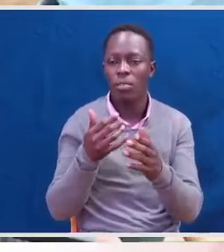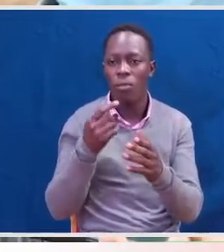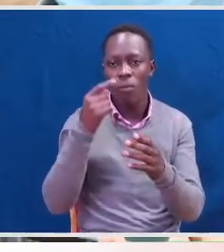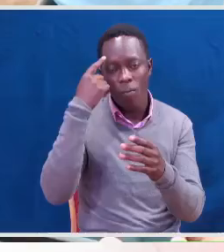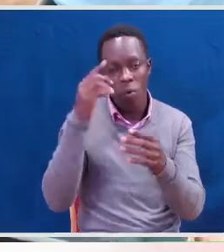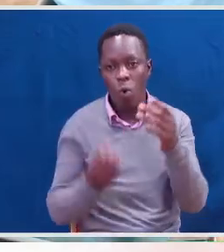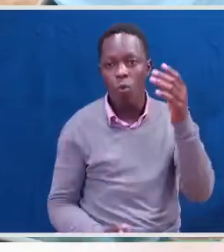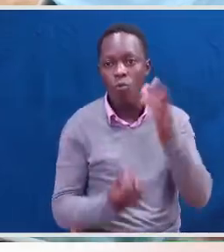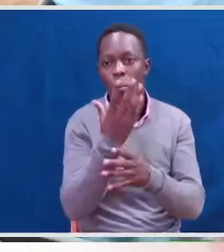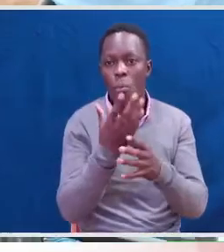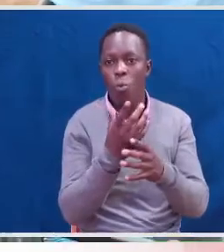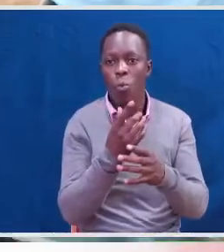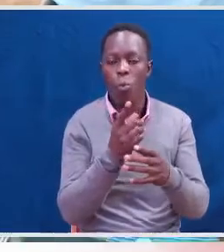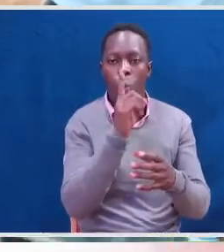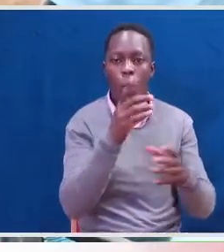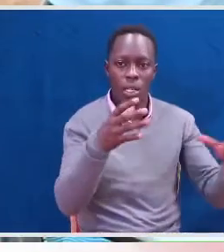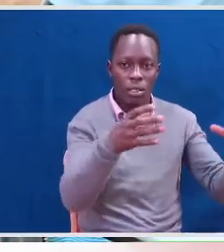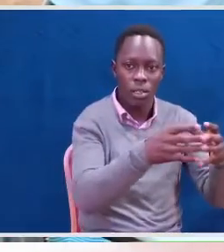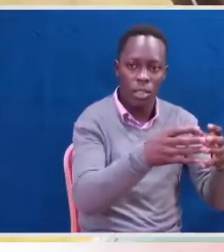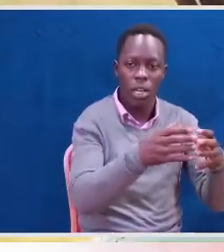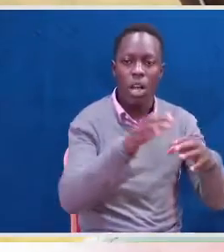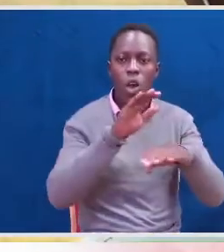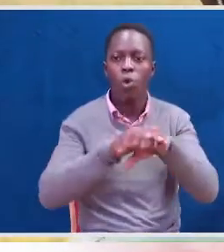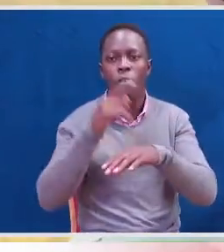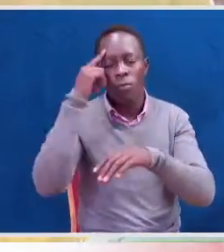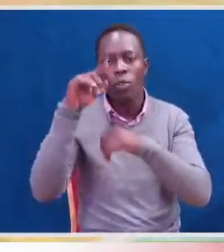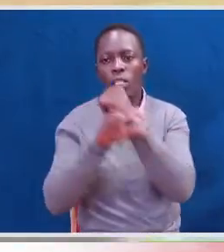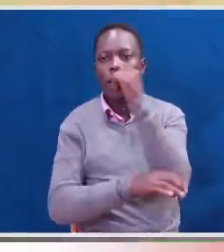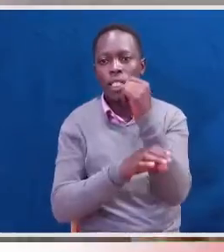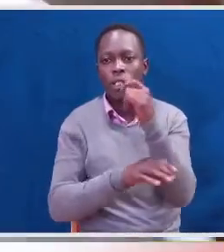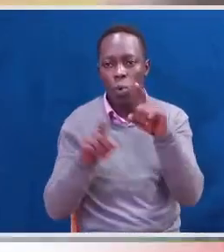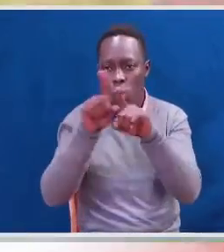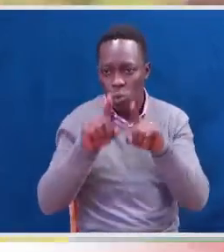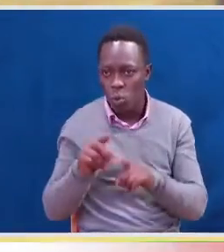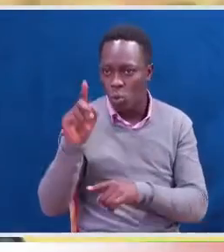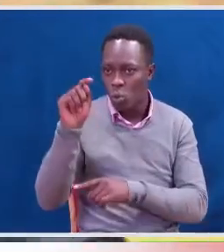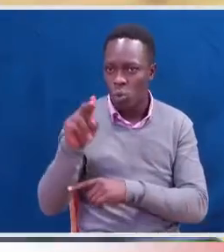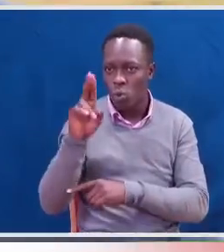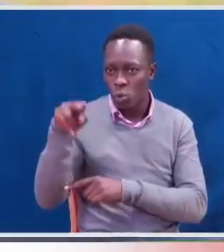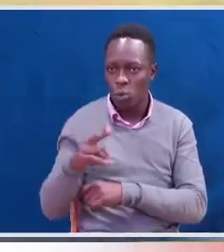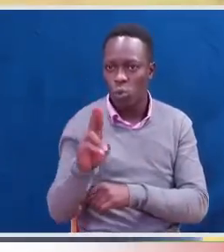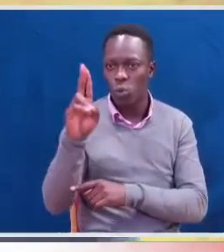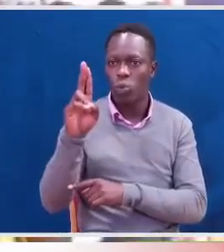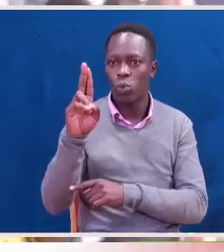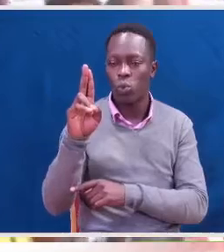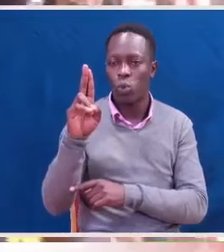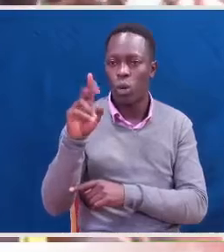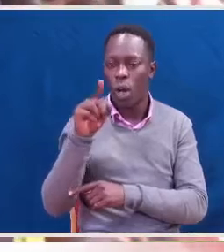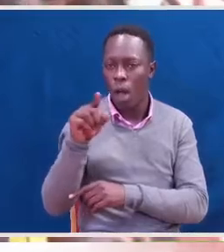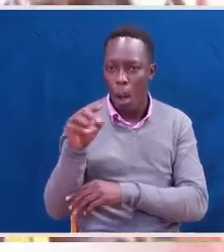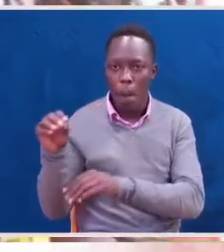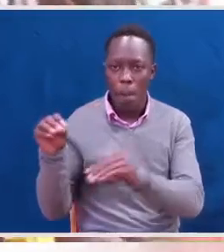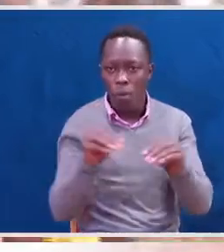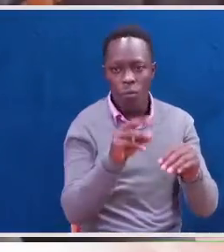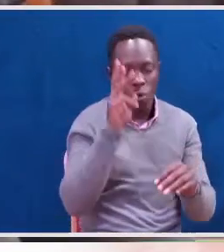an alliance that would be good for this country. According to Jubilee Secretary General Raphael Tuju, the move will see